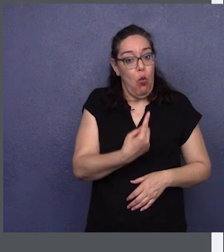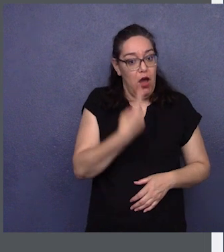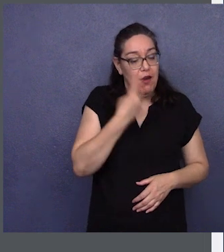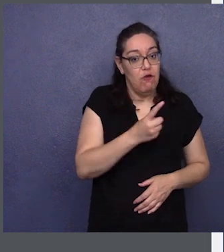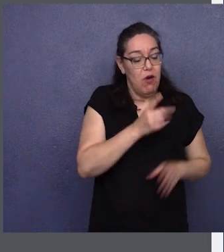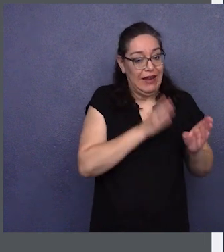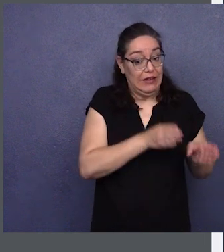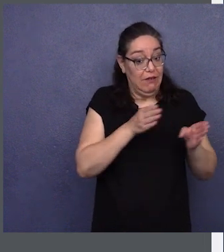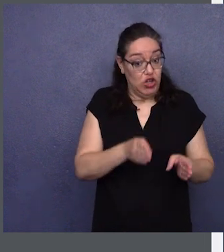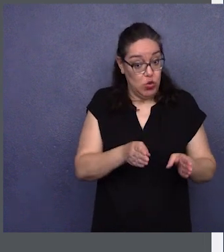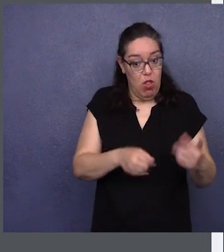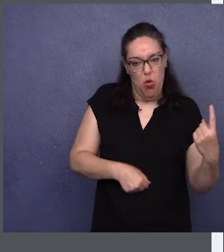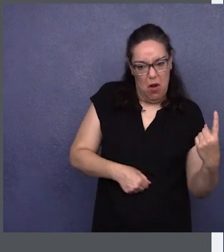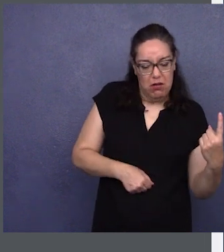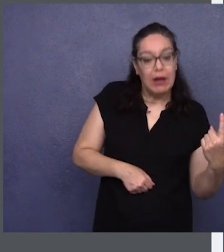a collective.